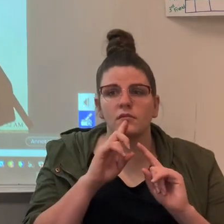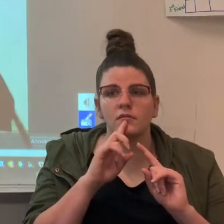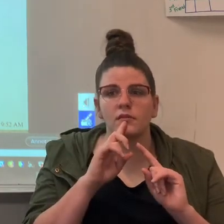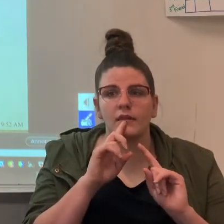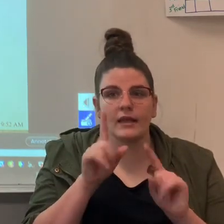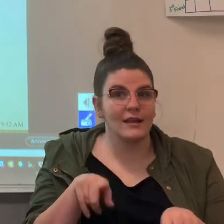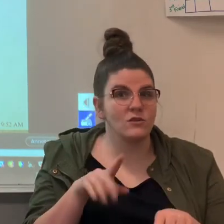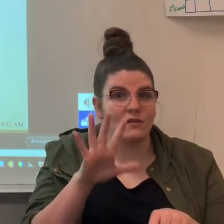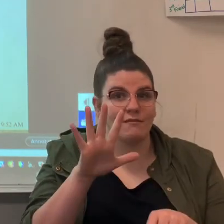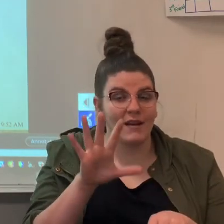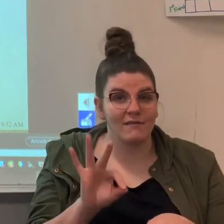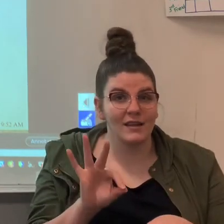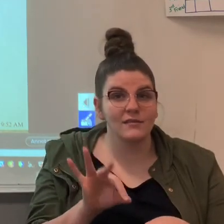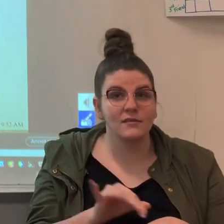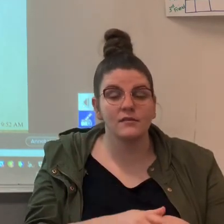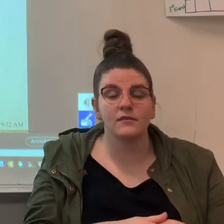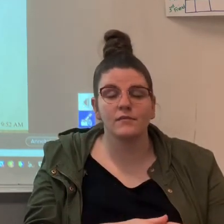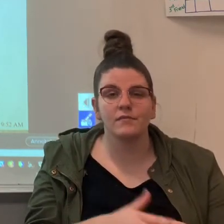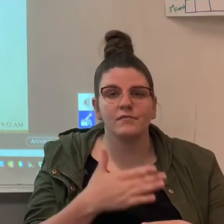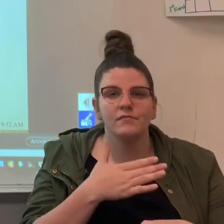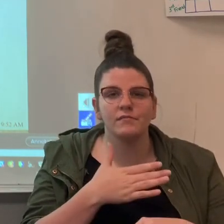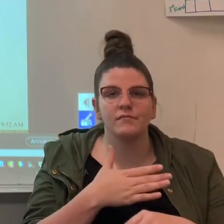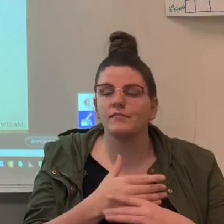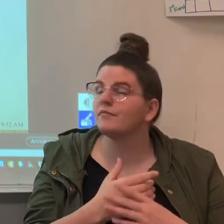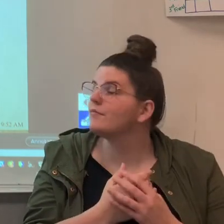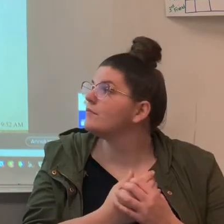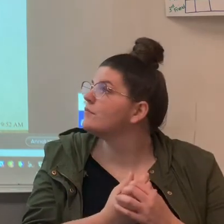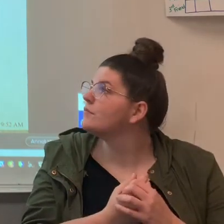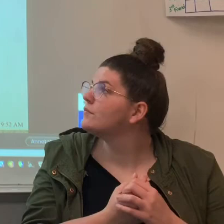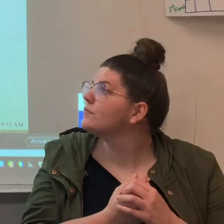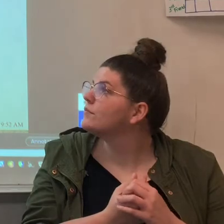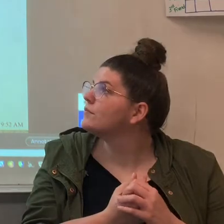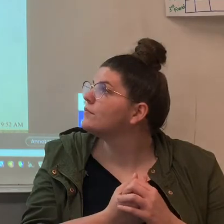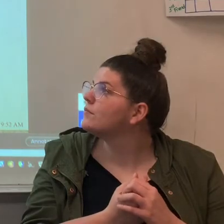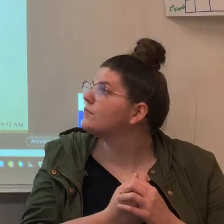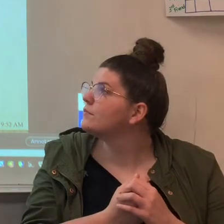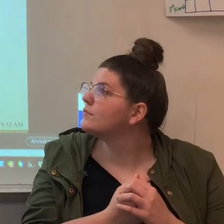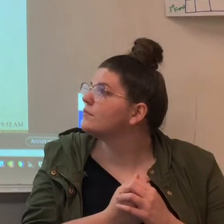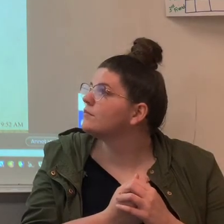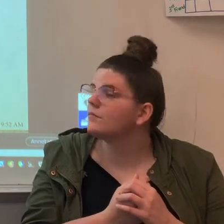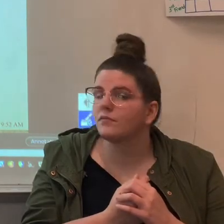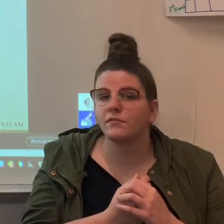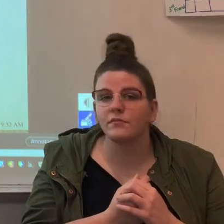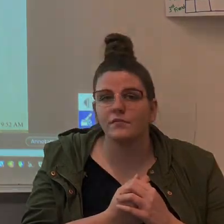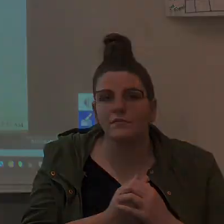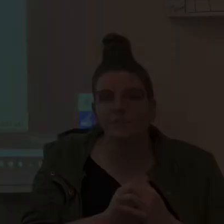5/9. And my answer is 5/9 yard.